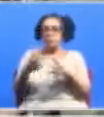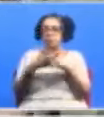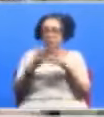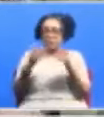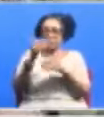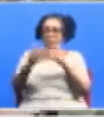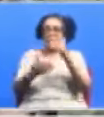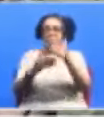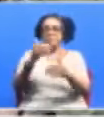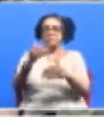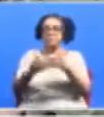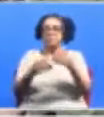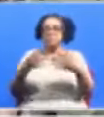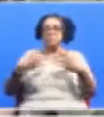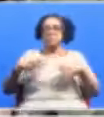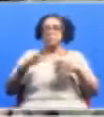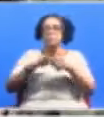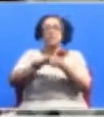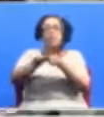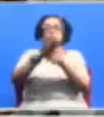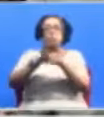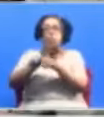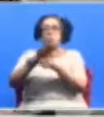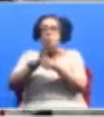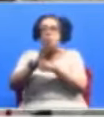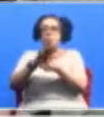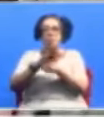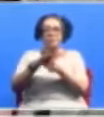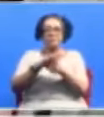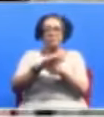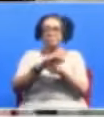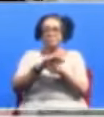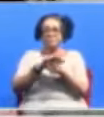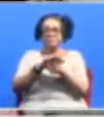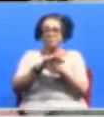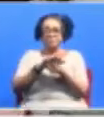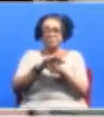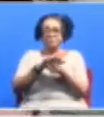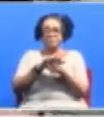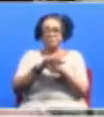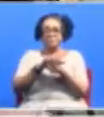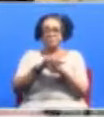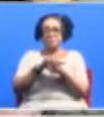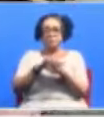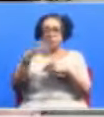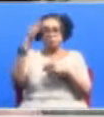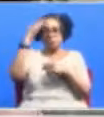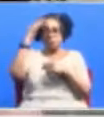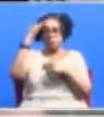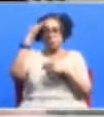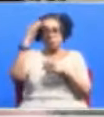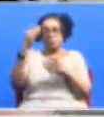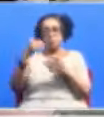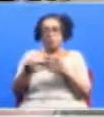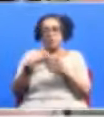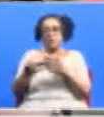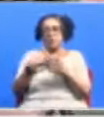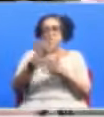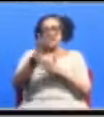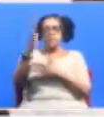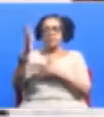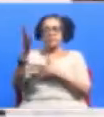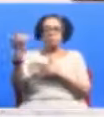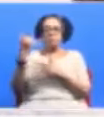Watu walikuwa wamechapa karibu 500 walitafuta boma yote. Na unajua hapa kulikuwa na msituni kabisa huku